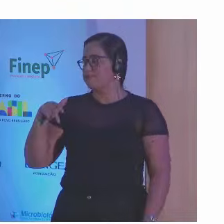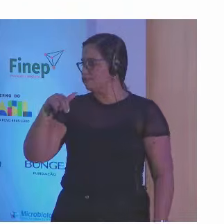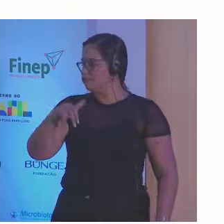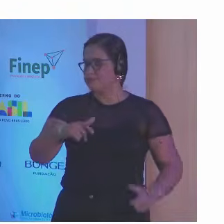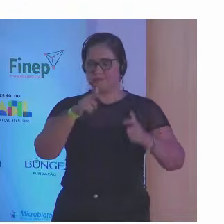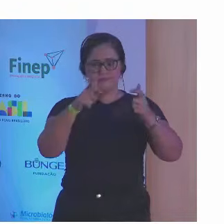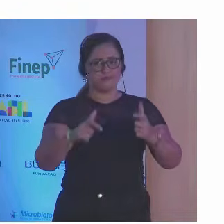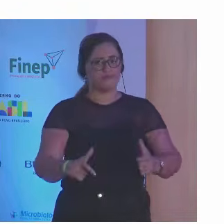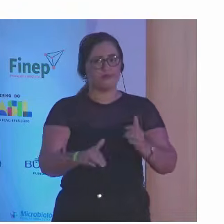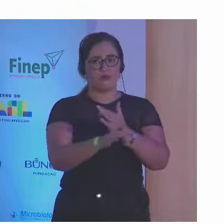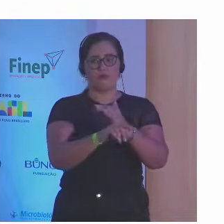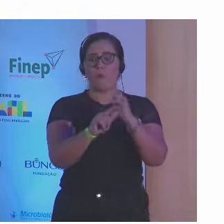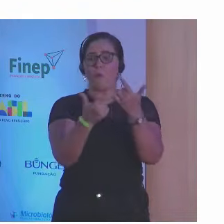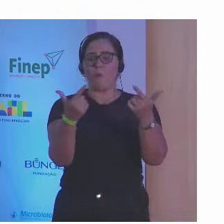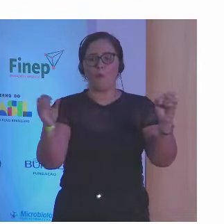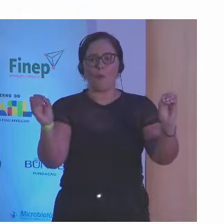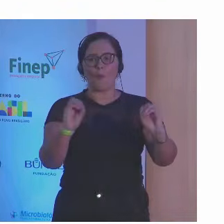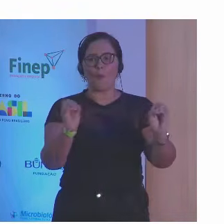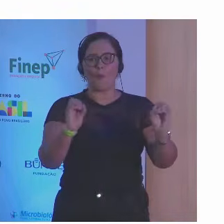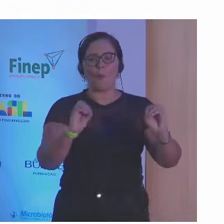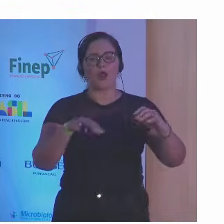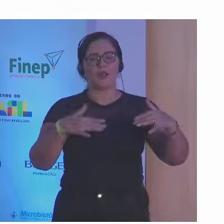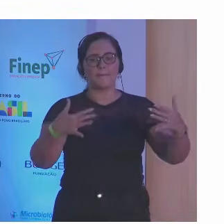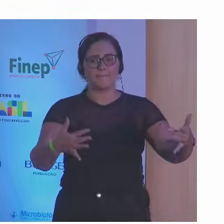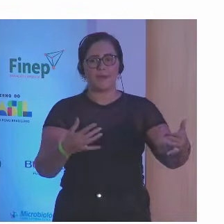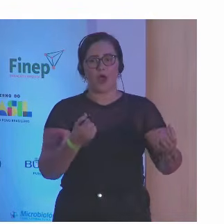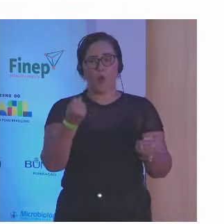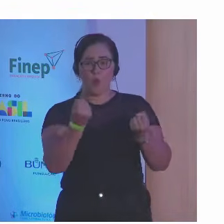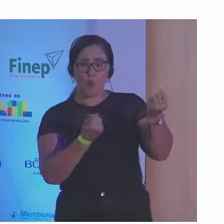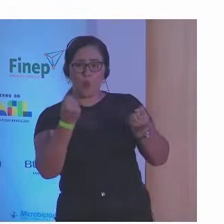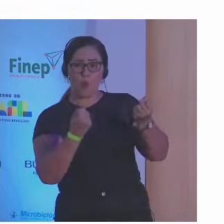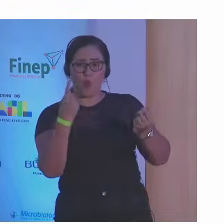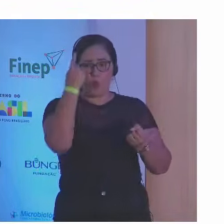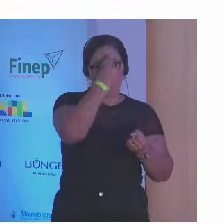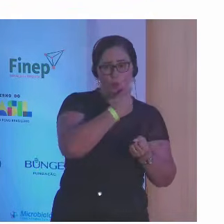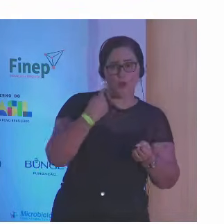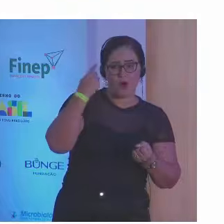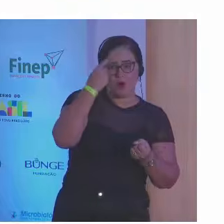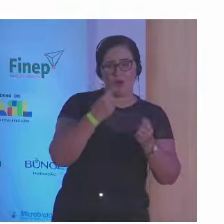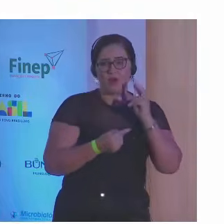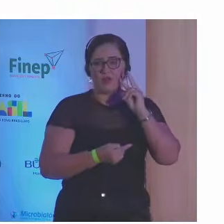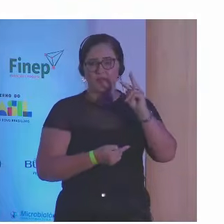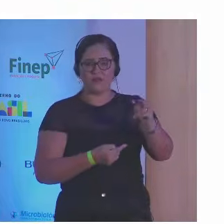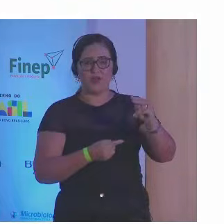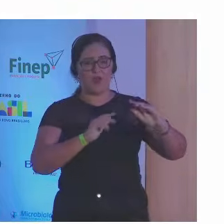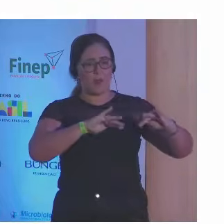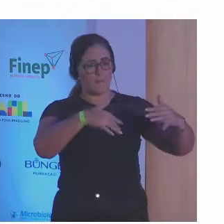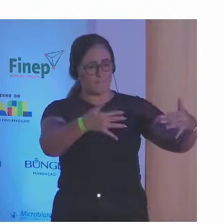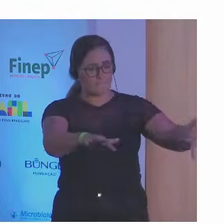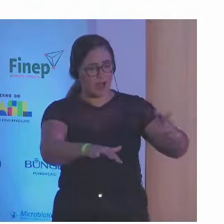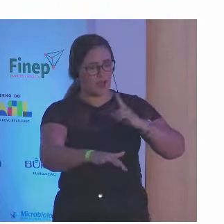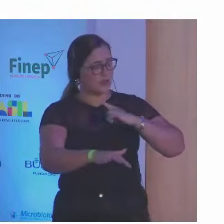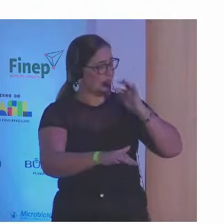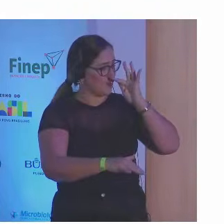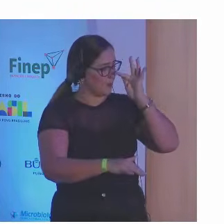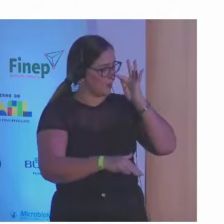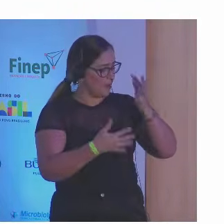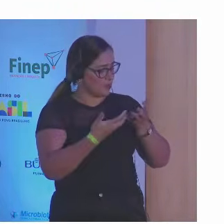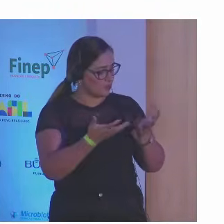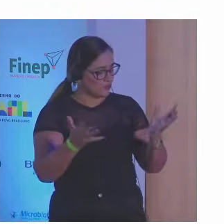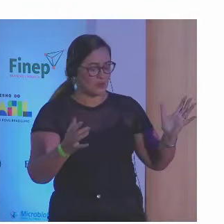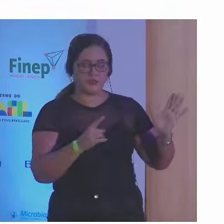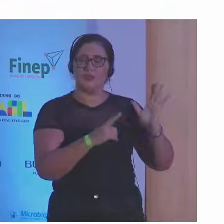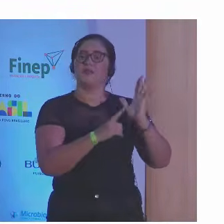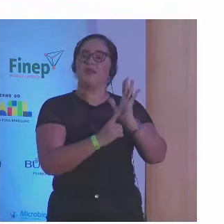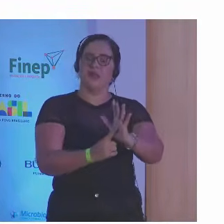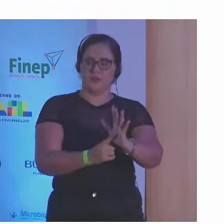drive 1 hour or 2 or 3 hours to get salty water. So you have the flowers there, and you have the satellite, and that's it. And I was working for the French